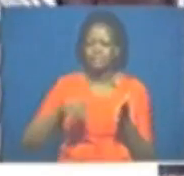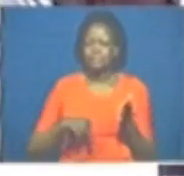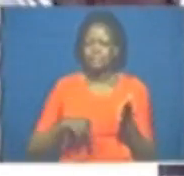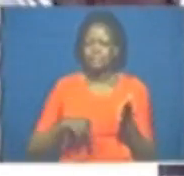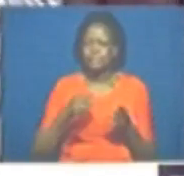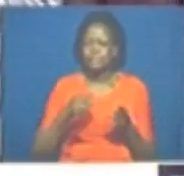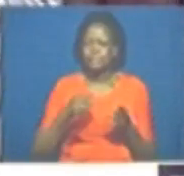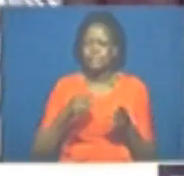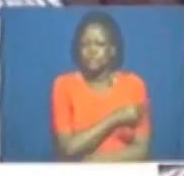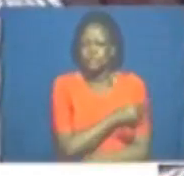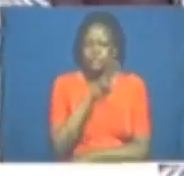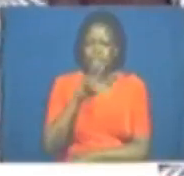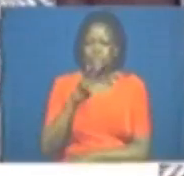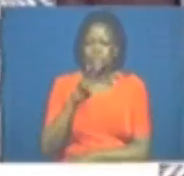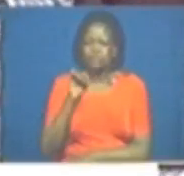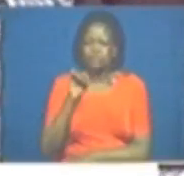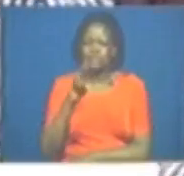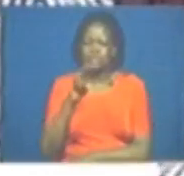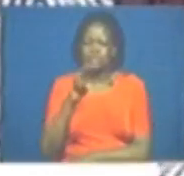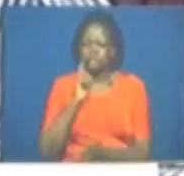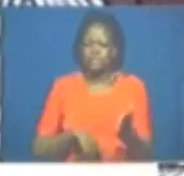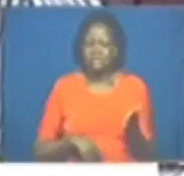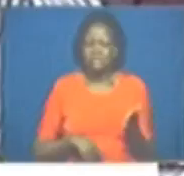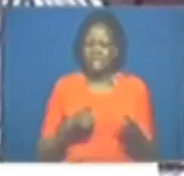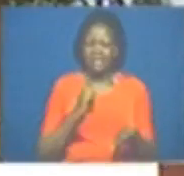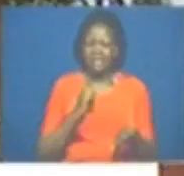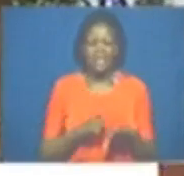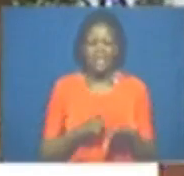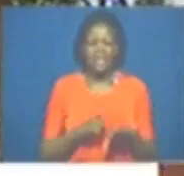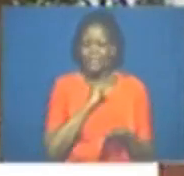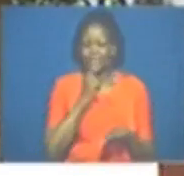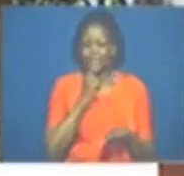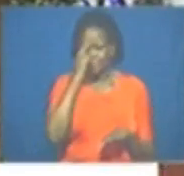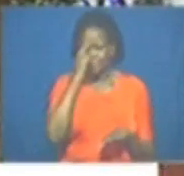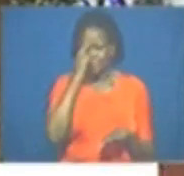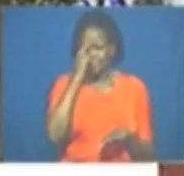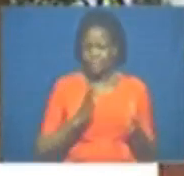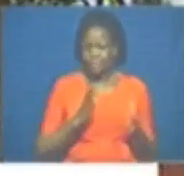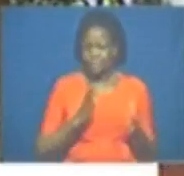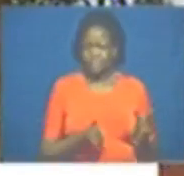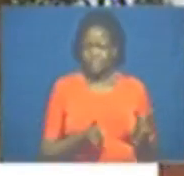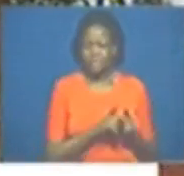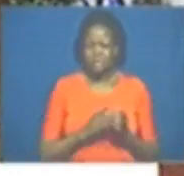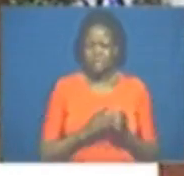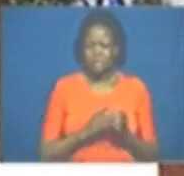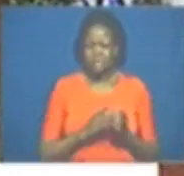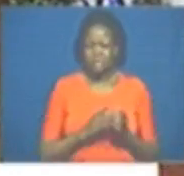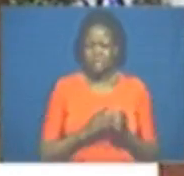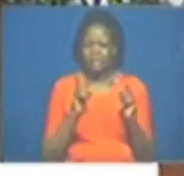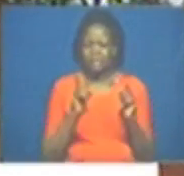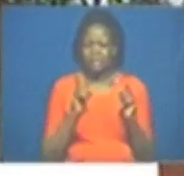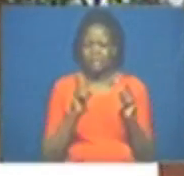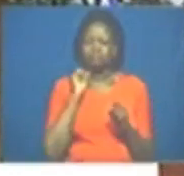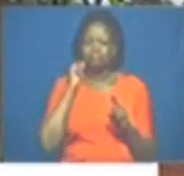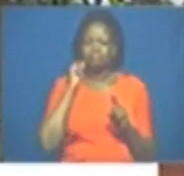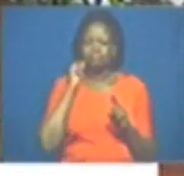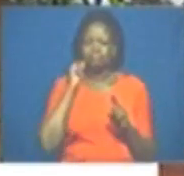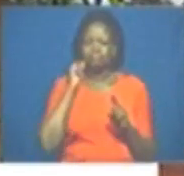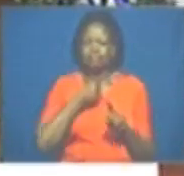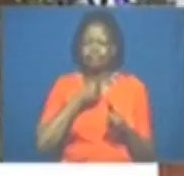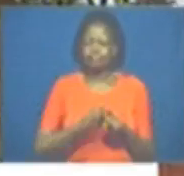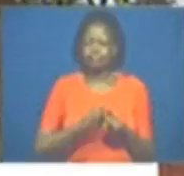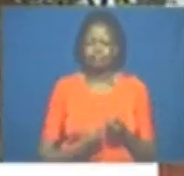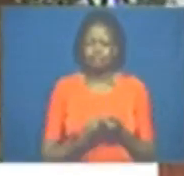Munyaka, who says time was up for the commissioners. As leaders, we are going to advocate and we are going to support